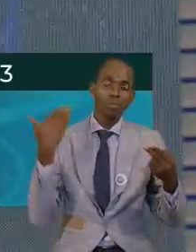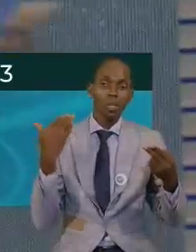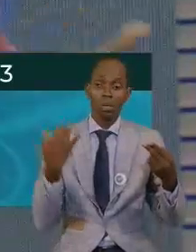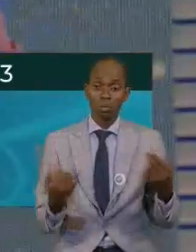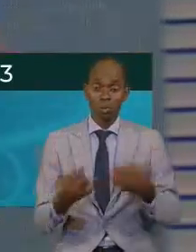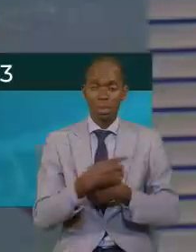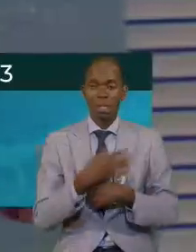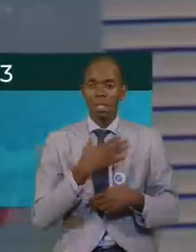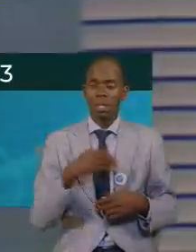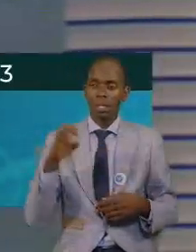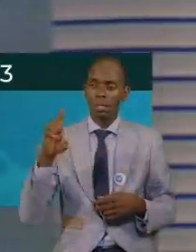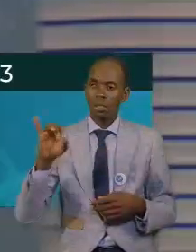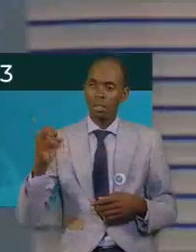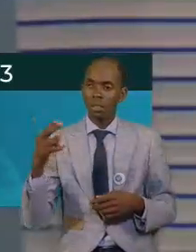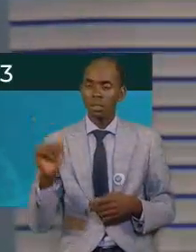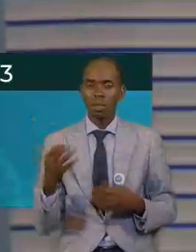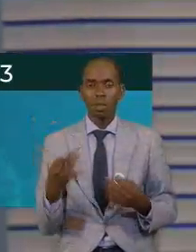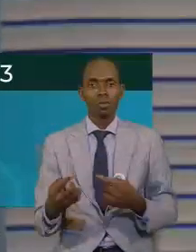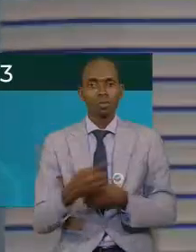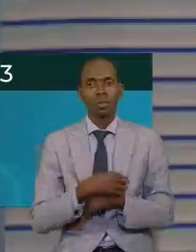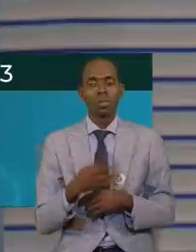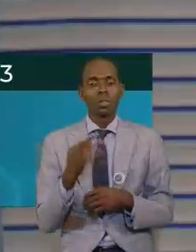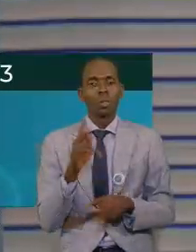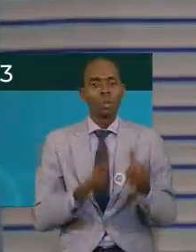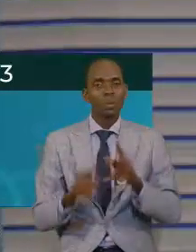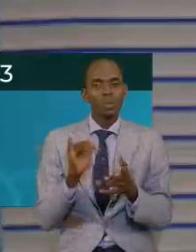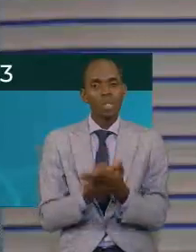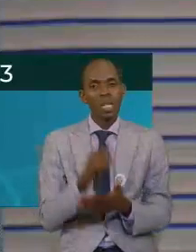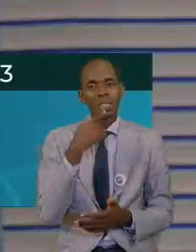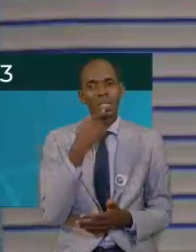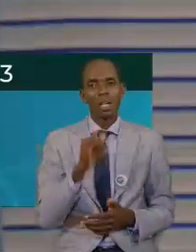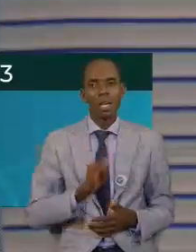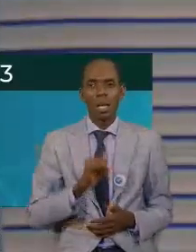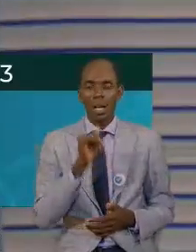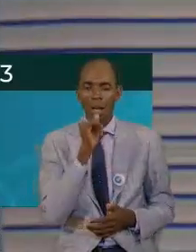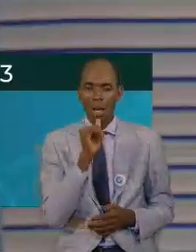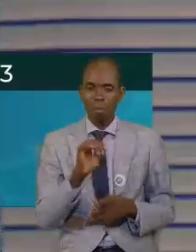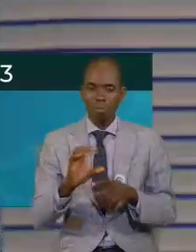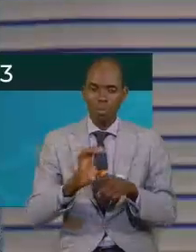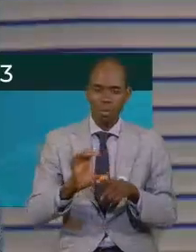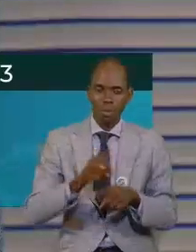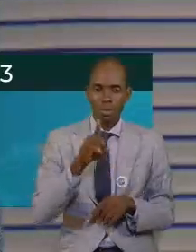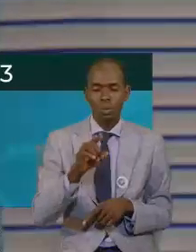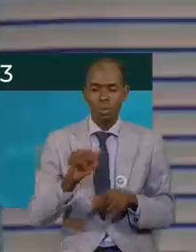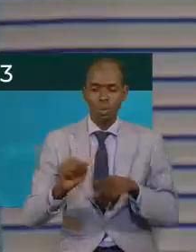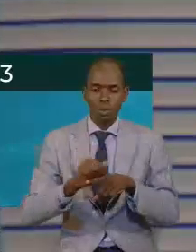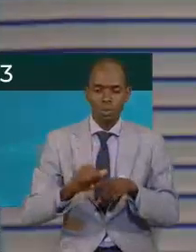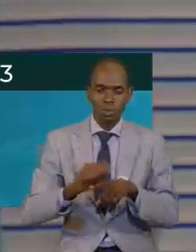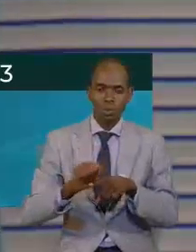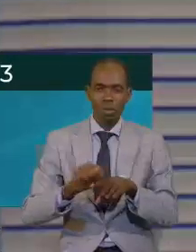The people that say, I'm kind of coaching you, I am training you, you are